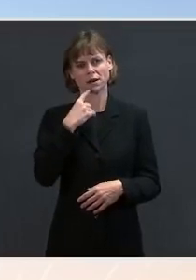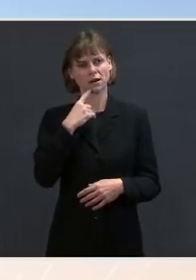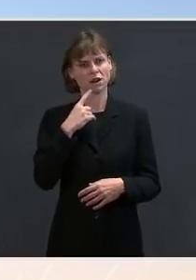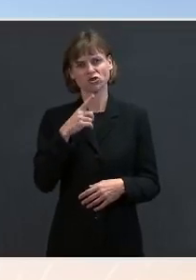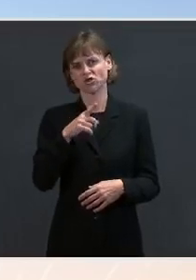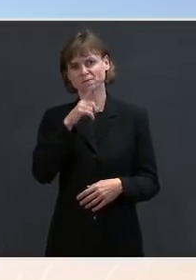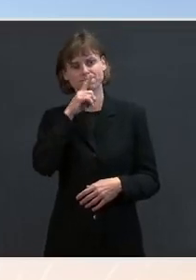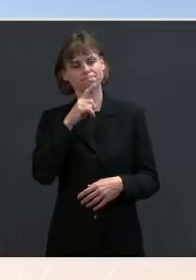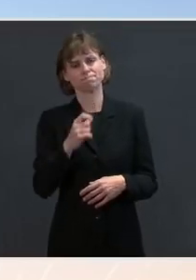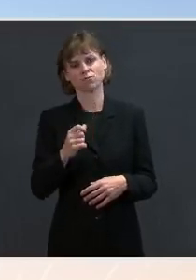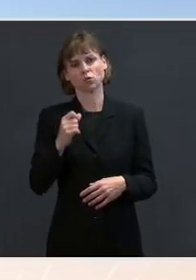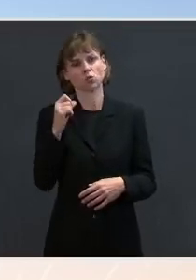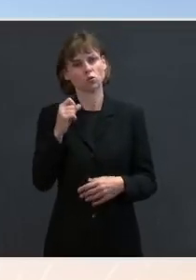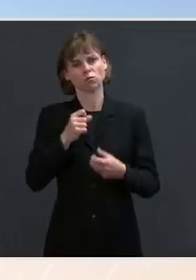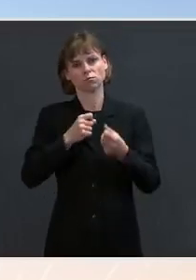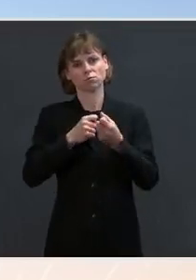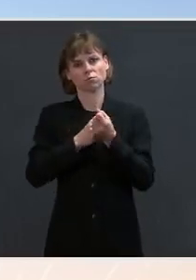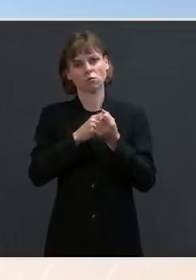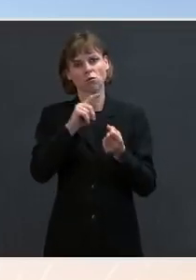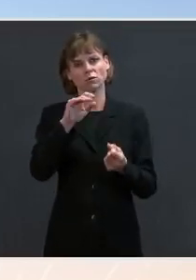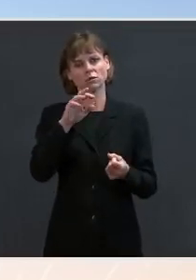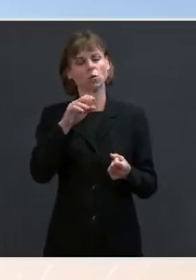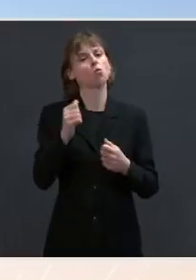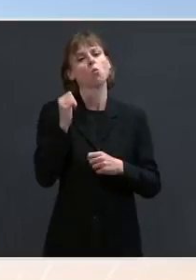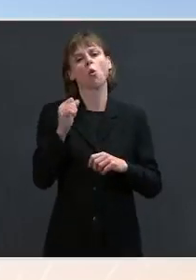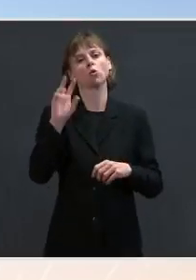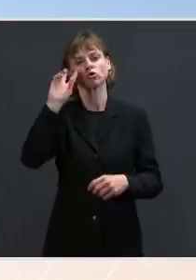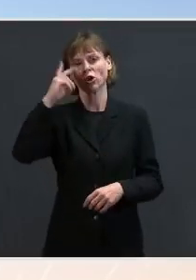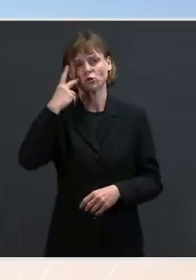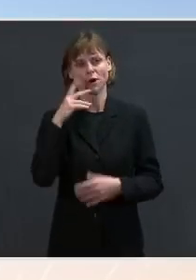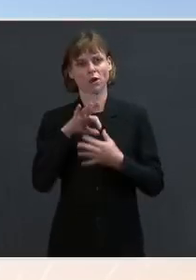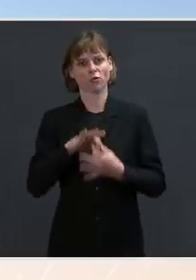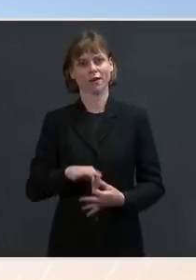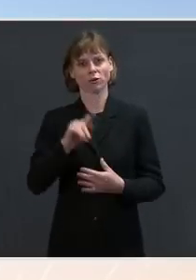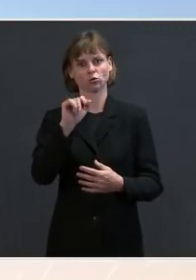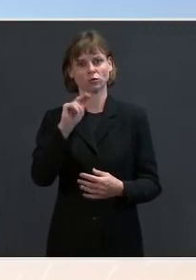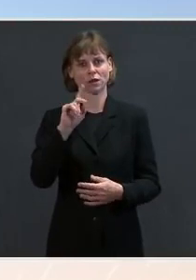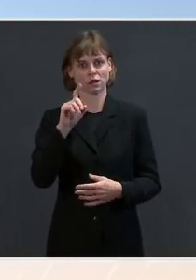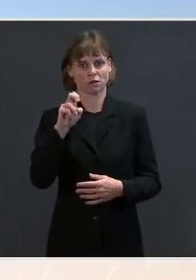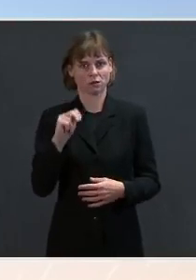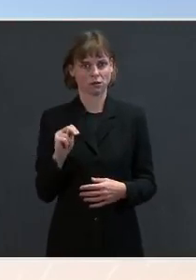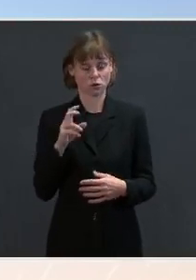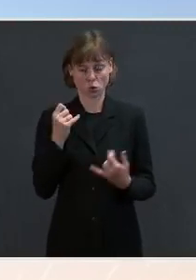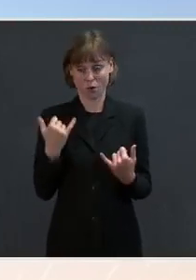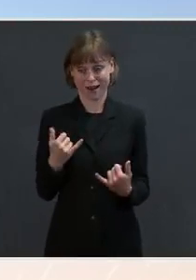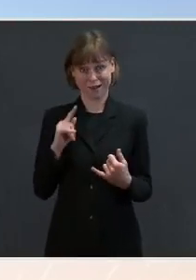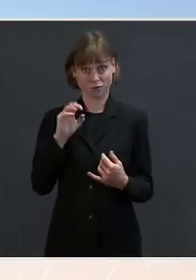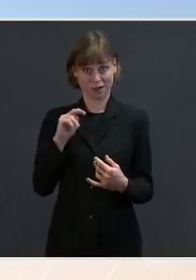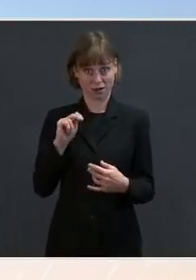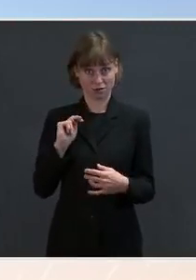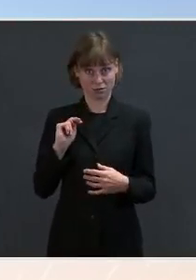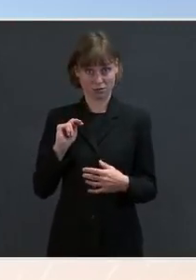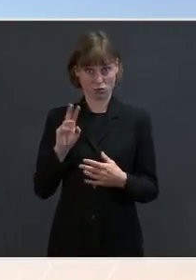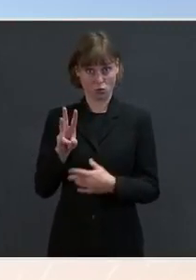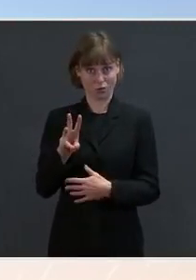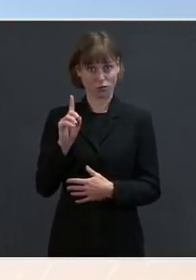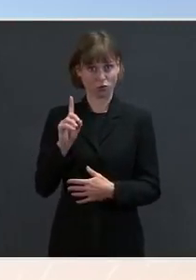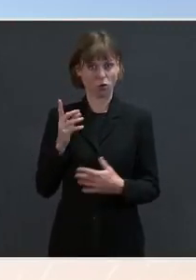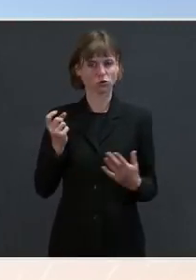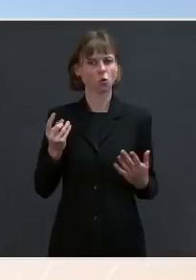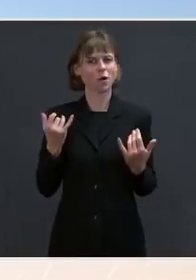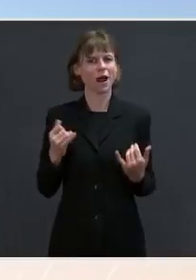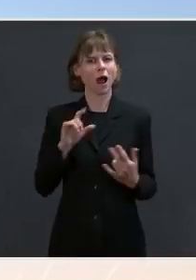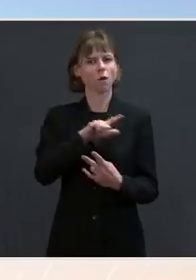Tandon. What eventually did Tandon's nomination and why was she withdrawn? And can you talk a little bit about who you're looking at